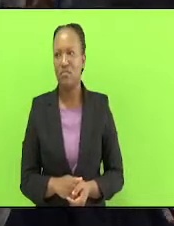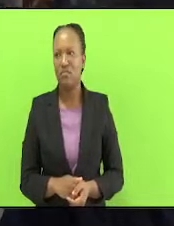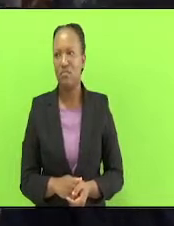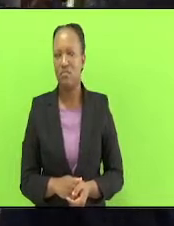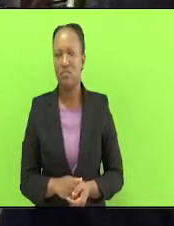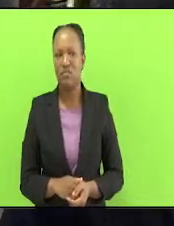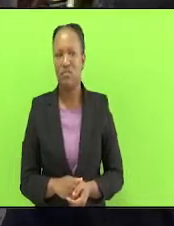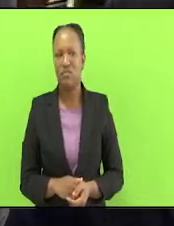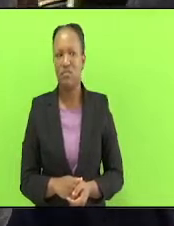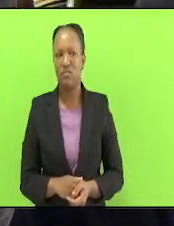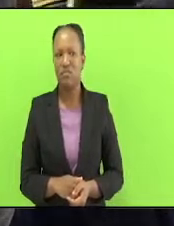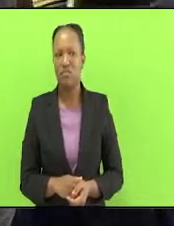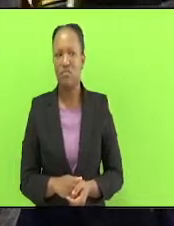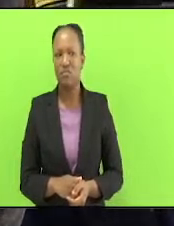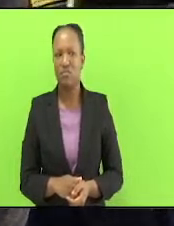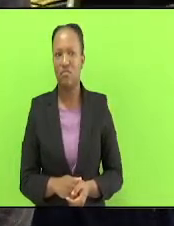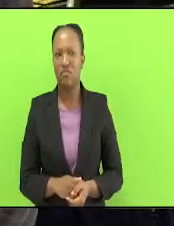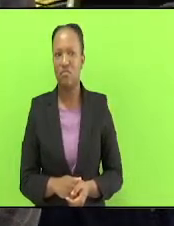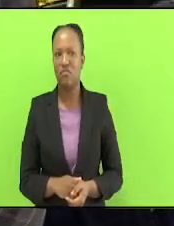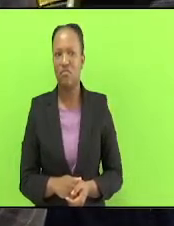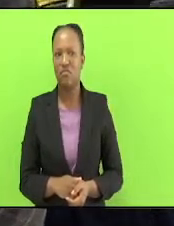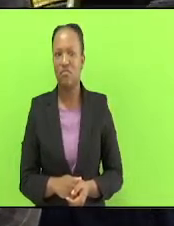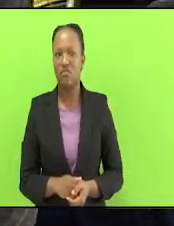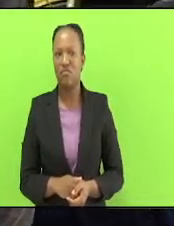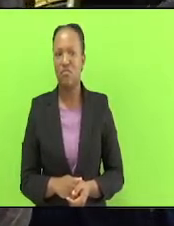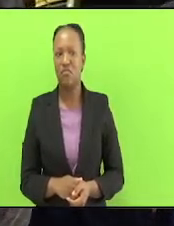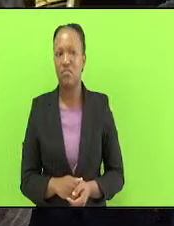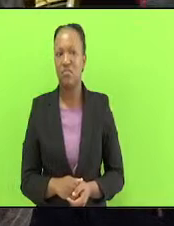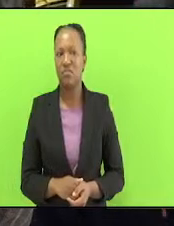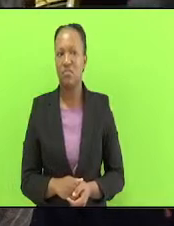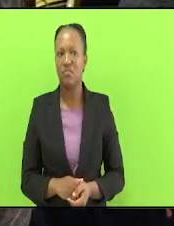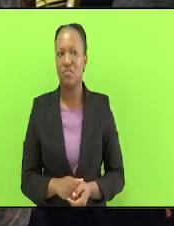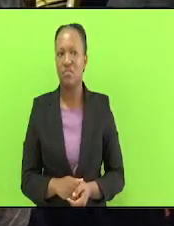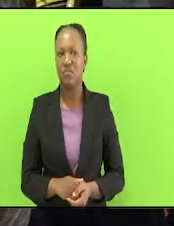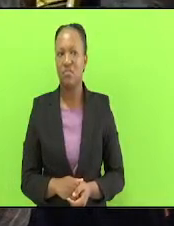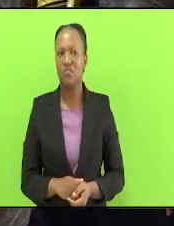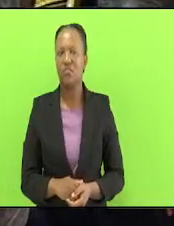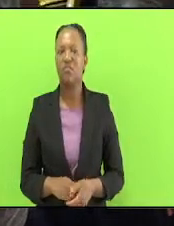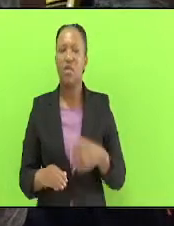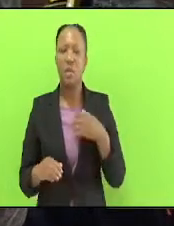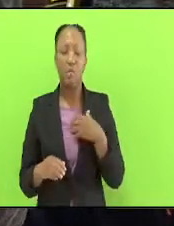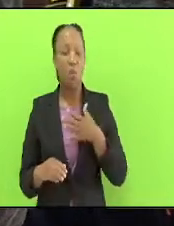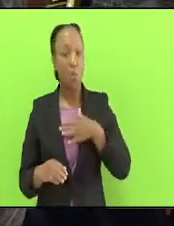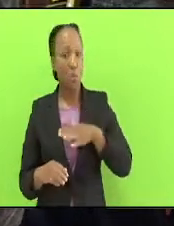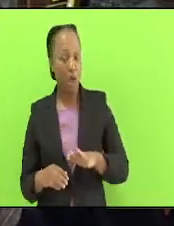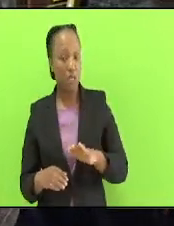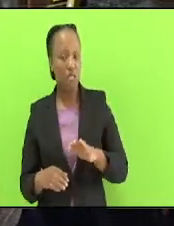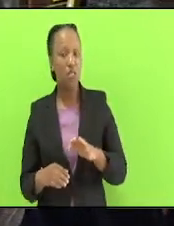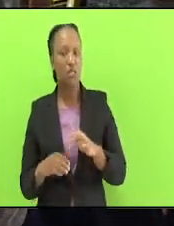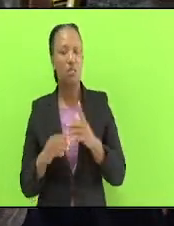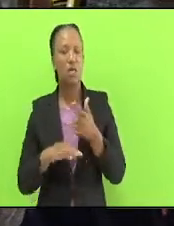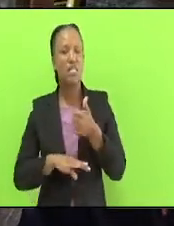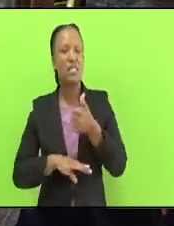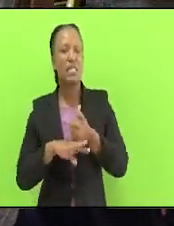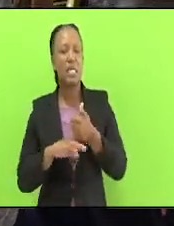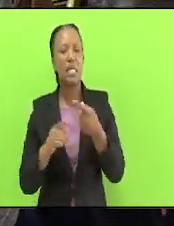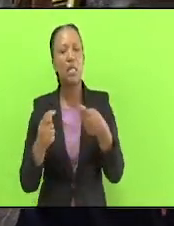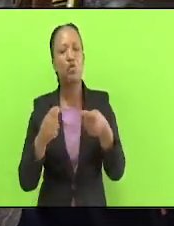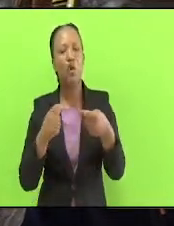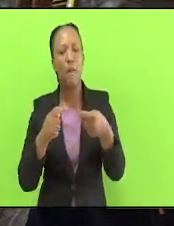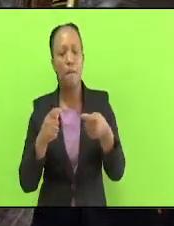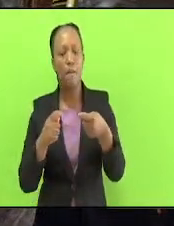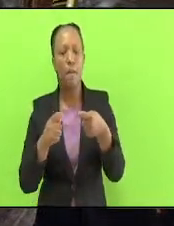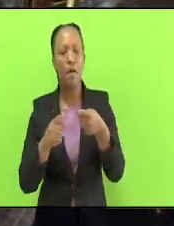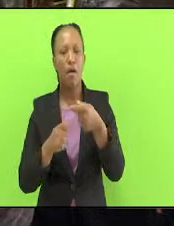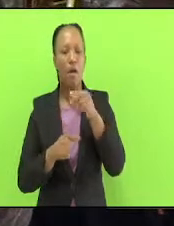re itira, re dula mo di-tuck shop-o. O bona bana ba bang ba tsuwa mo di-tuck shop. This thing e re utlwisa